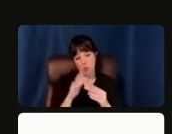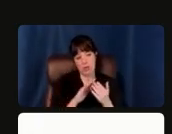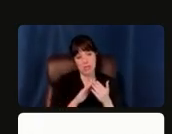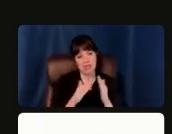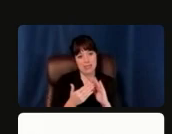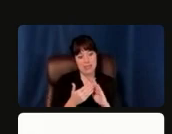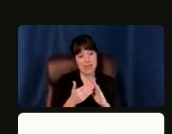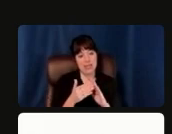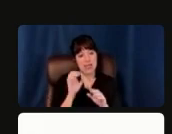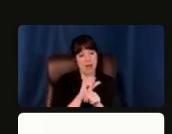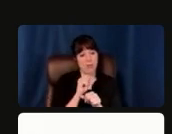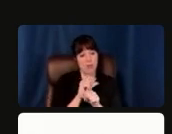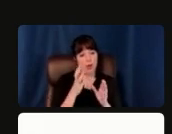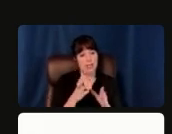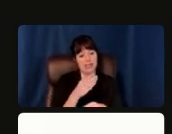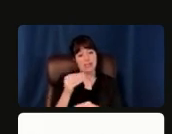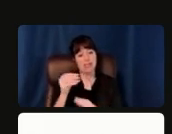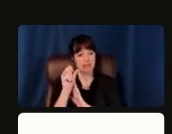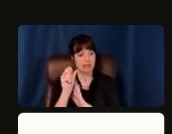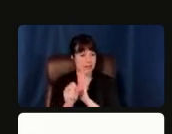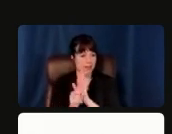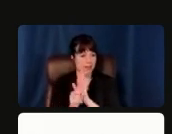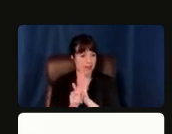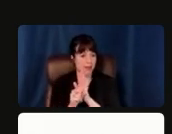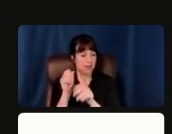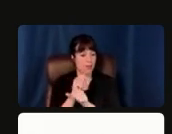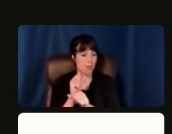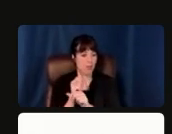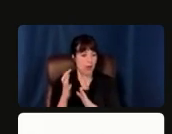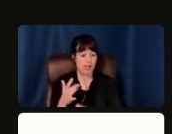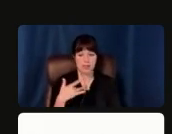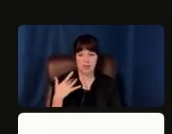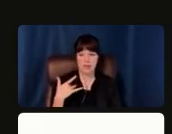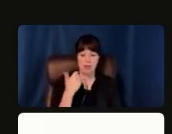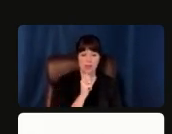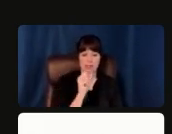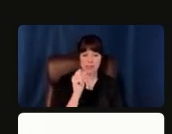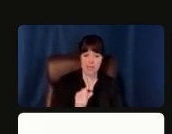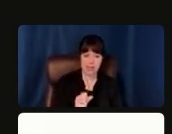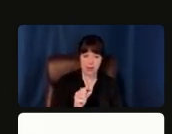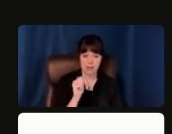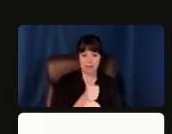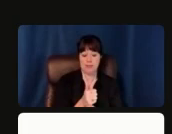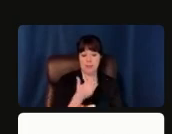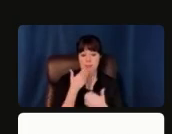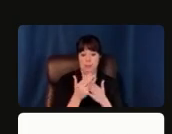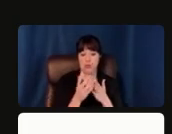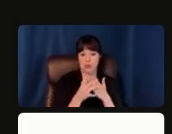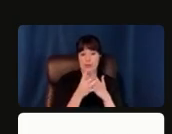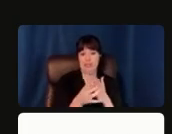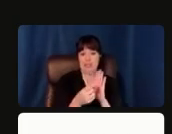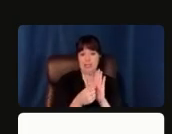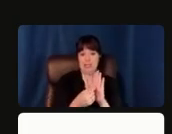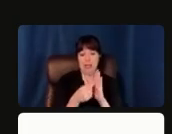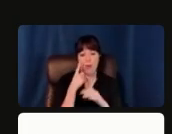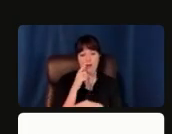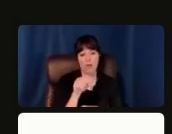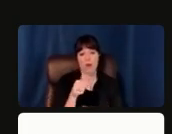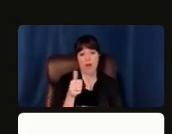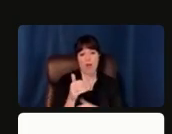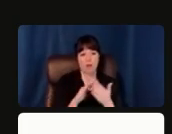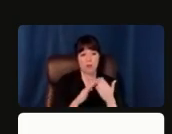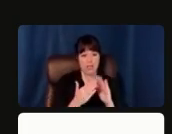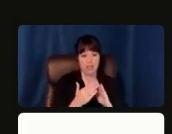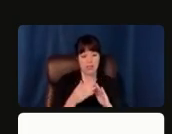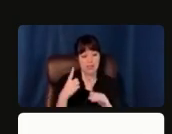and as well as state employees. I feel Salem is well positioned to lead as an example for other cities.